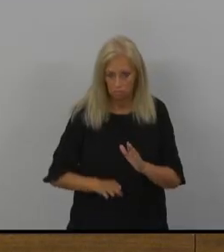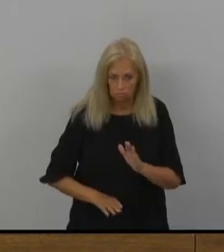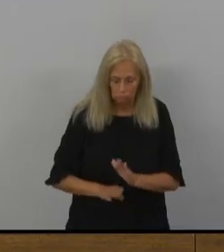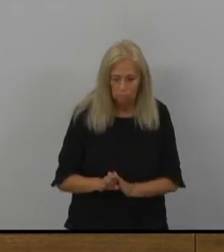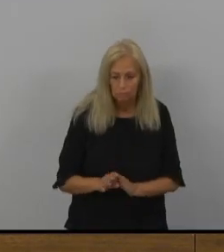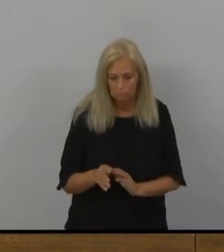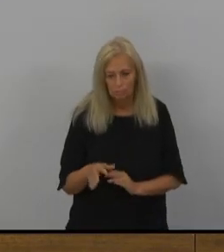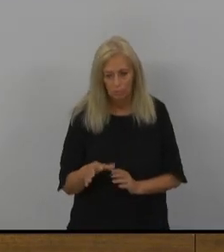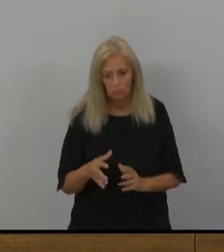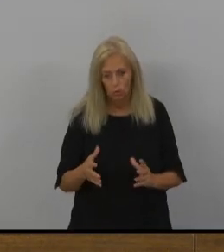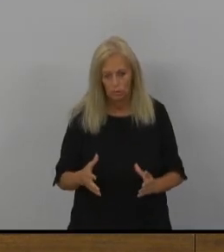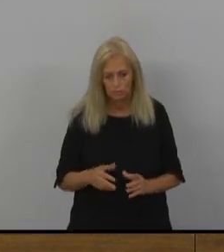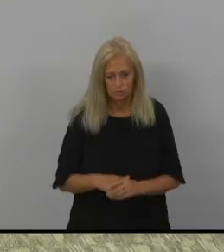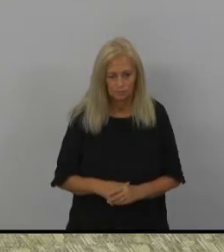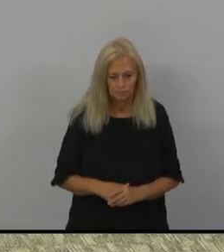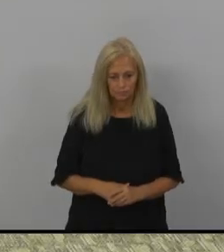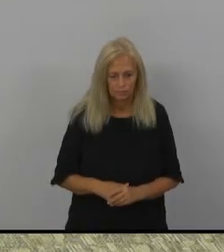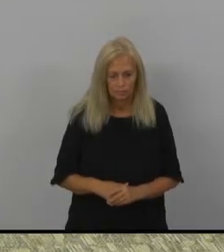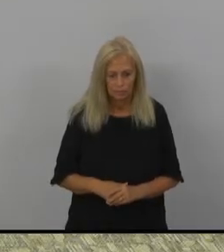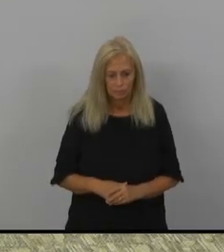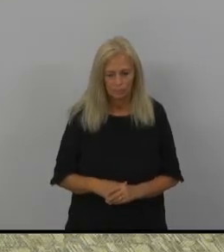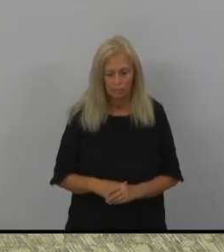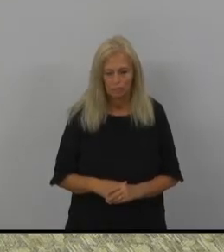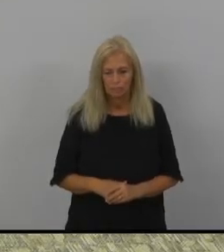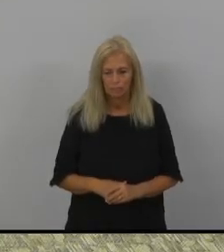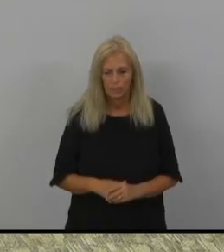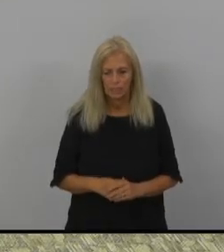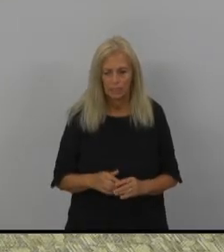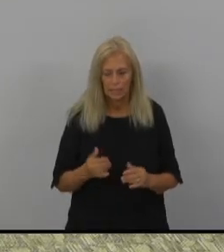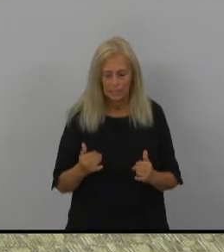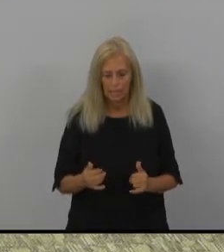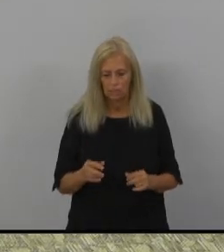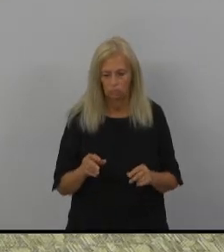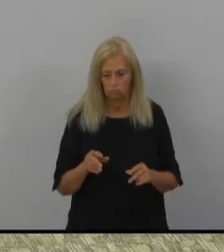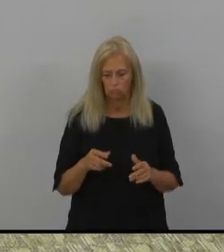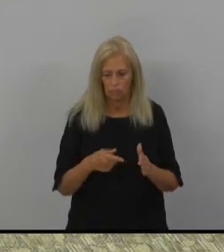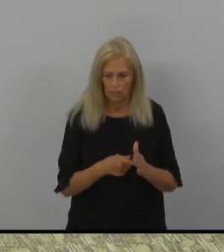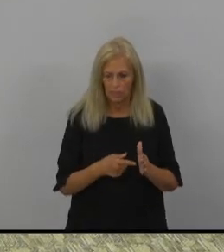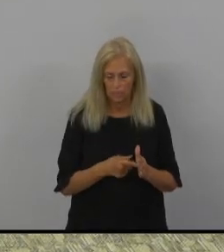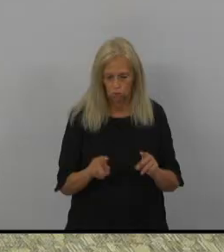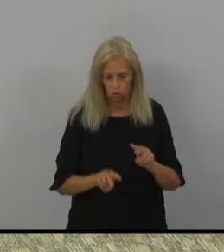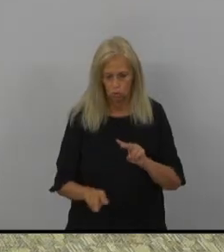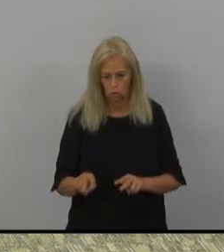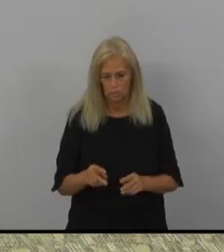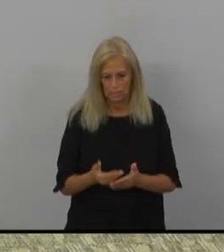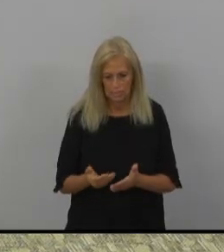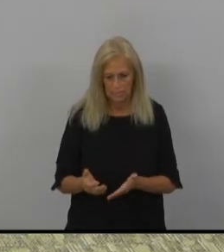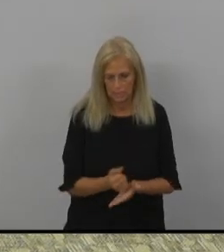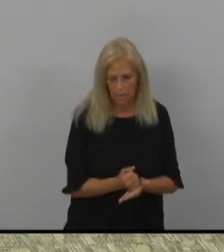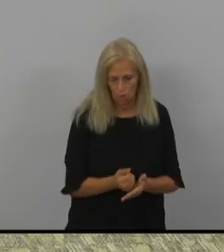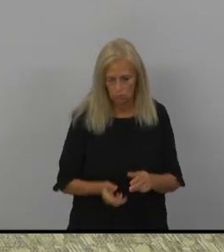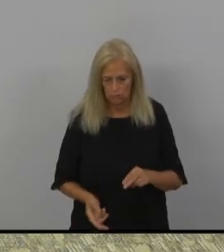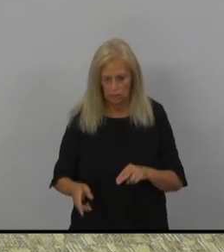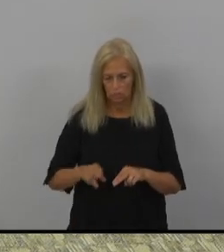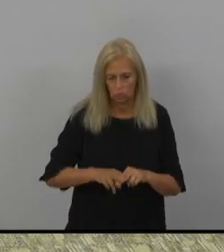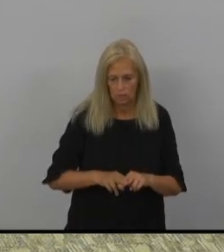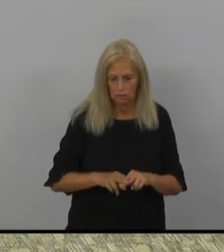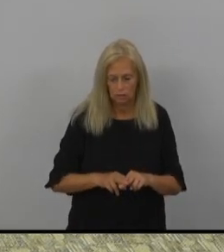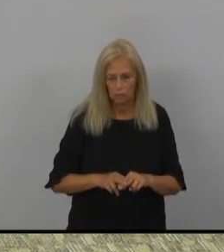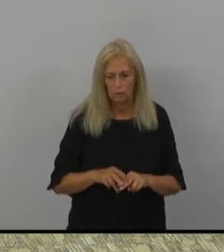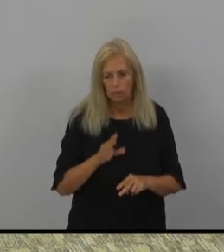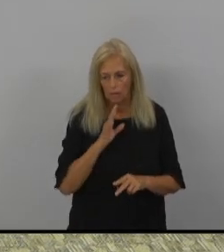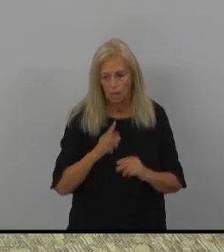bit as well. So this kind of looks at what those salary increase benefits were. Again, we've talked about